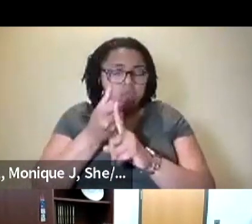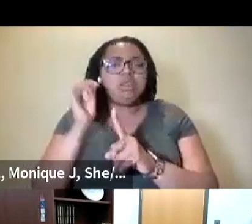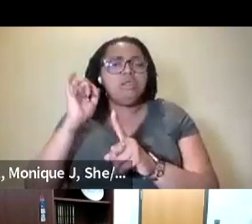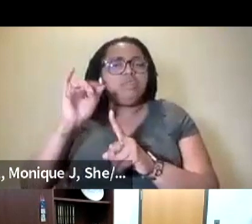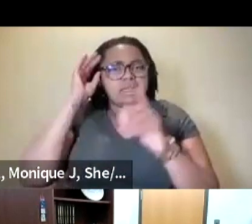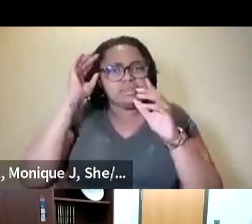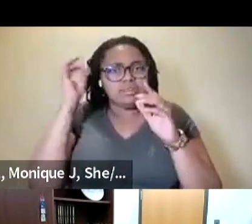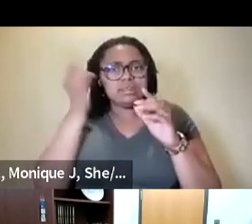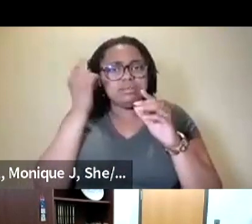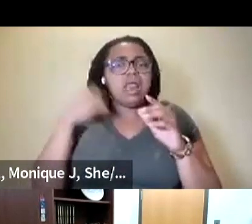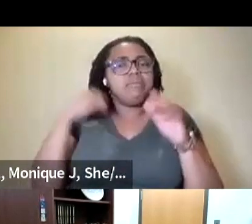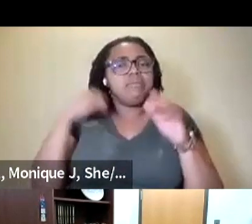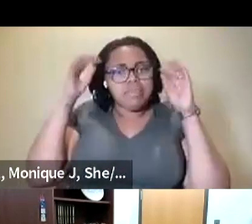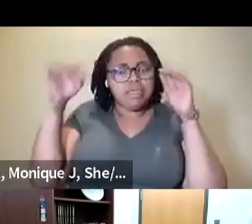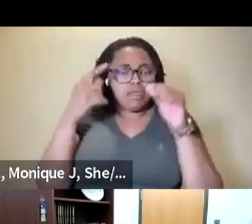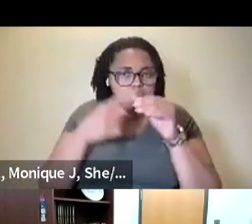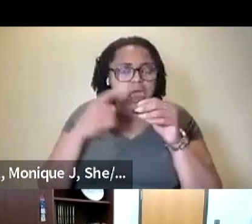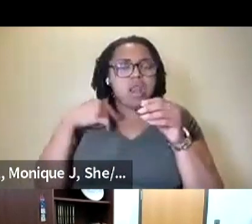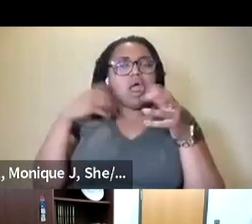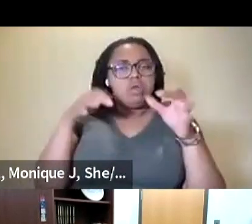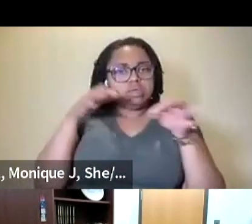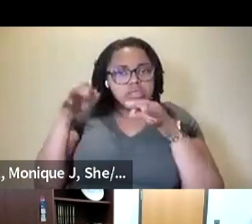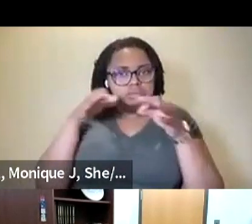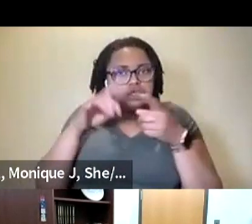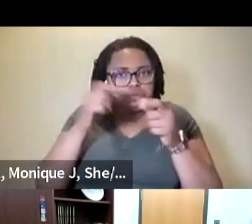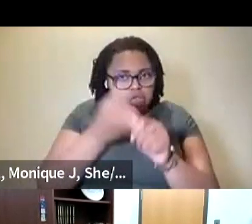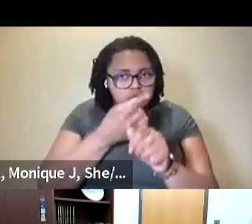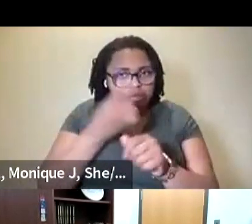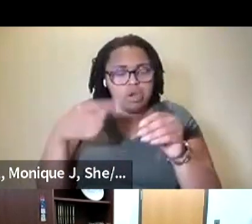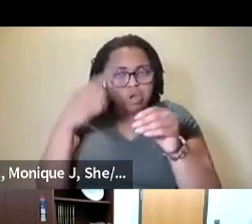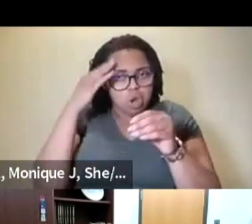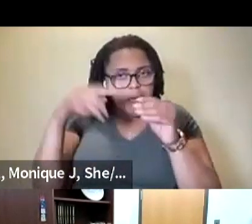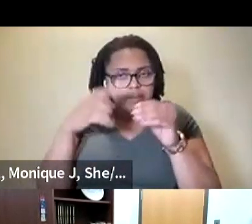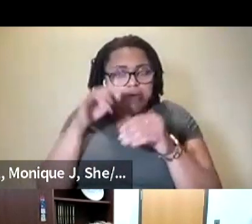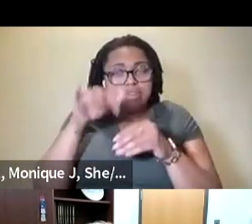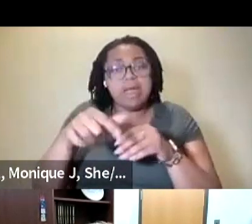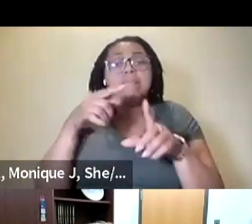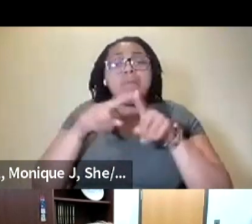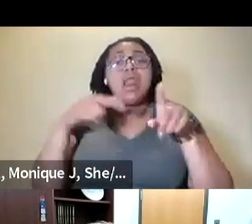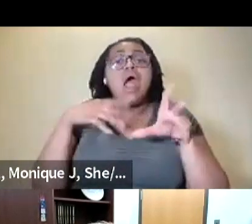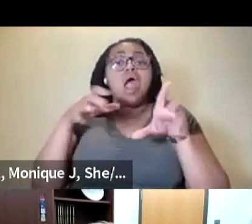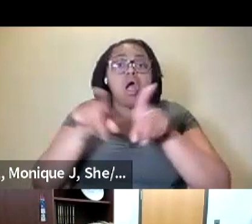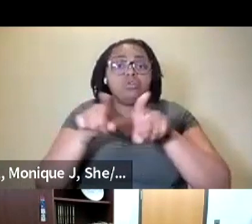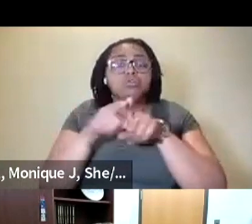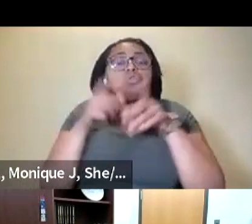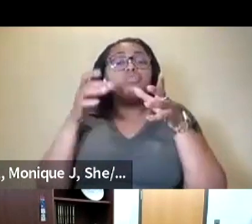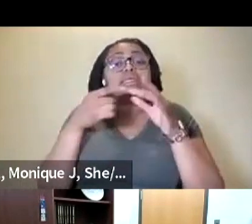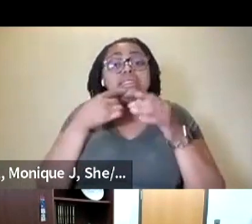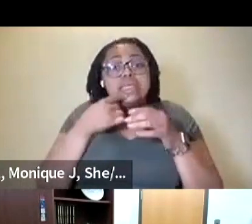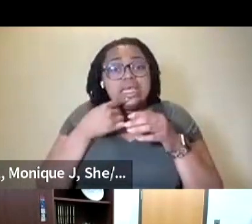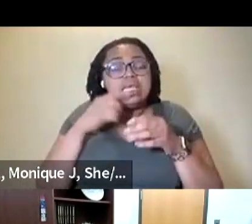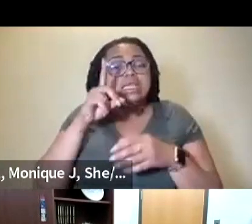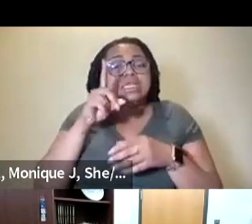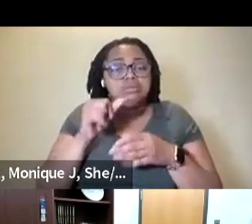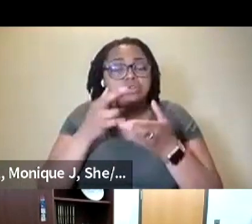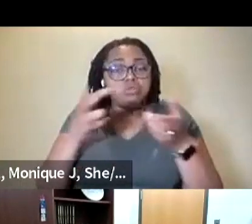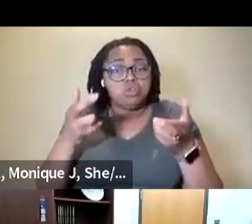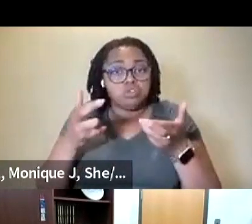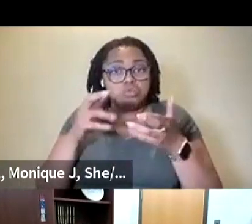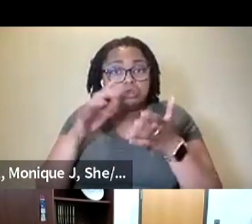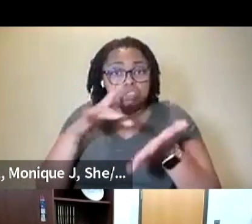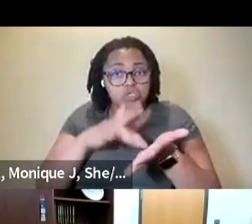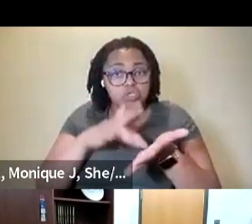let everybody know that. And I should also say that the Disability Resource Center will be having an event on